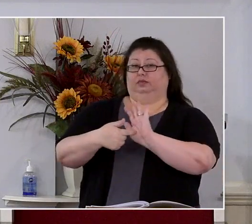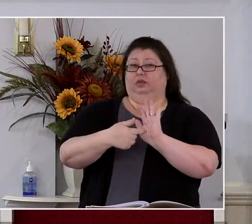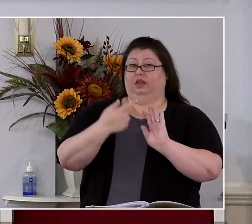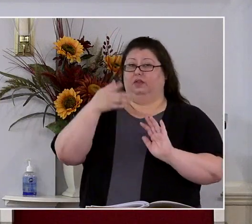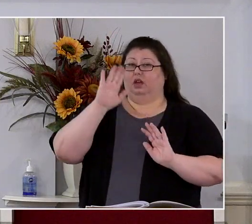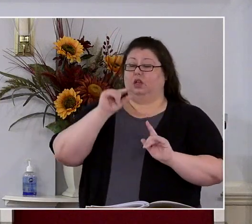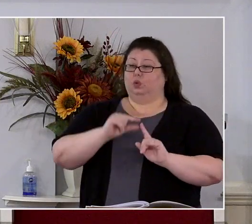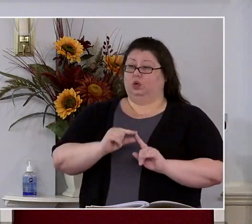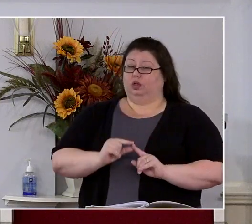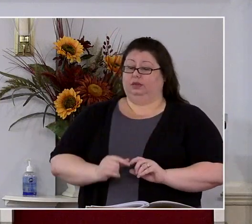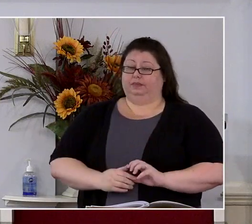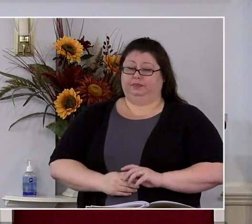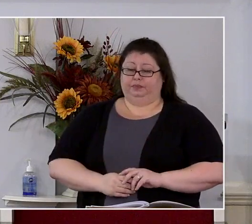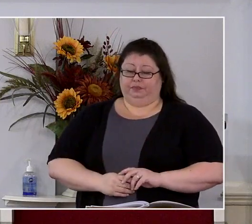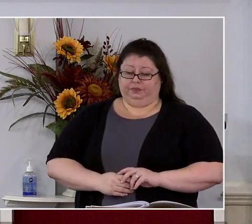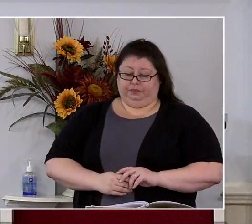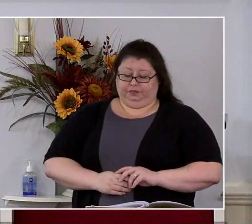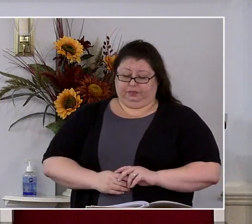word.